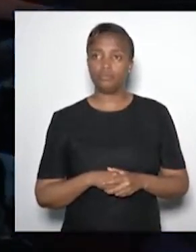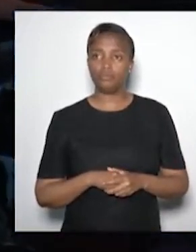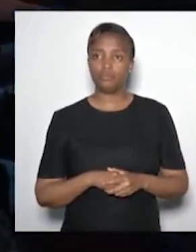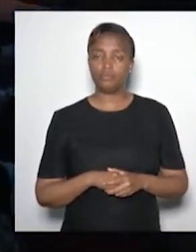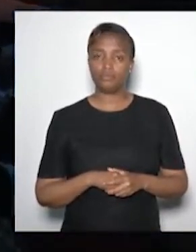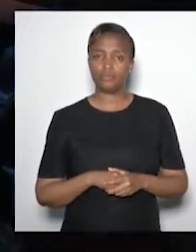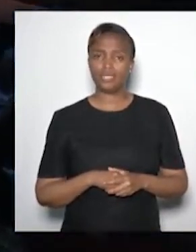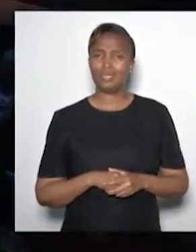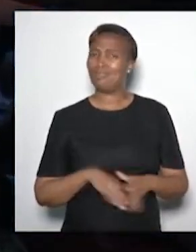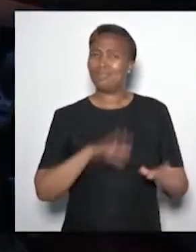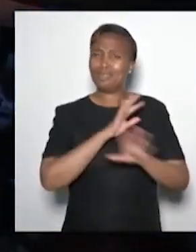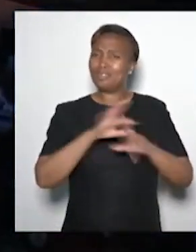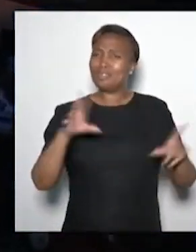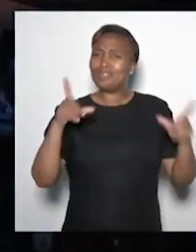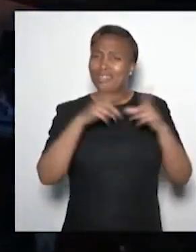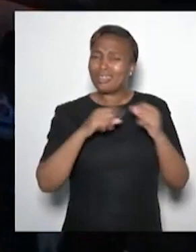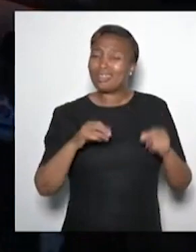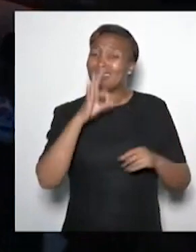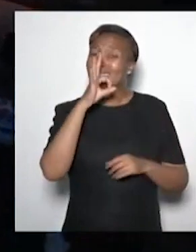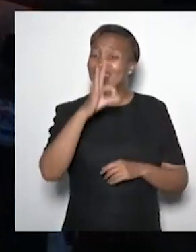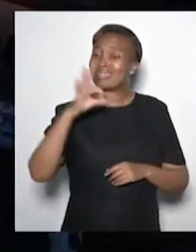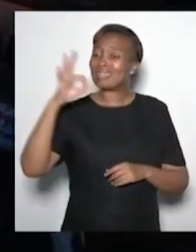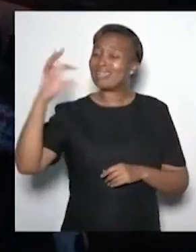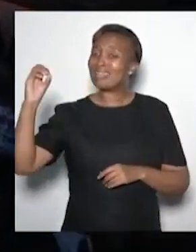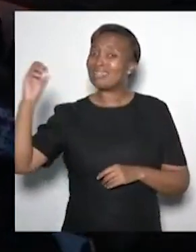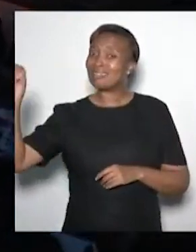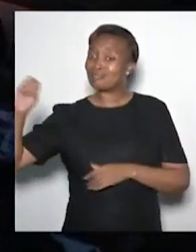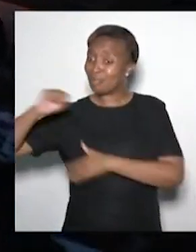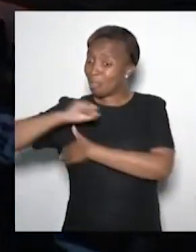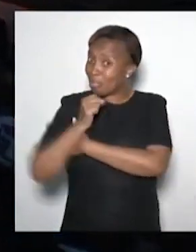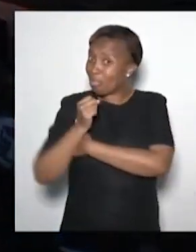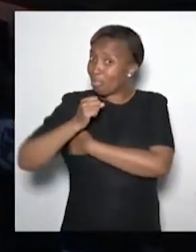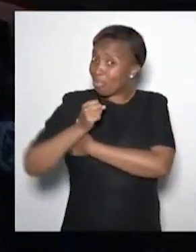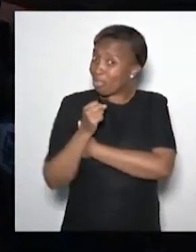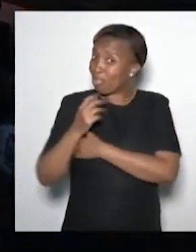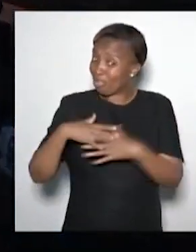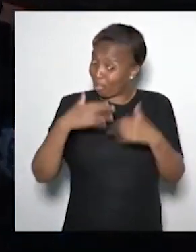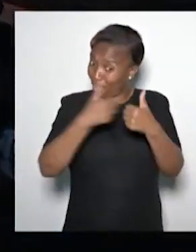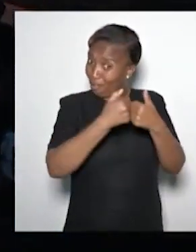And half it, only 300 more, what the girlfriends.